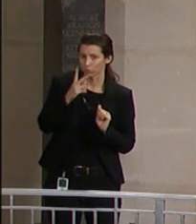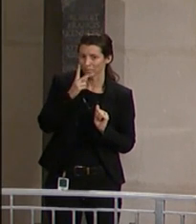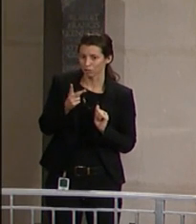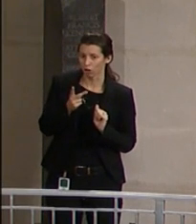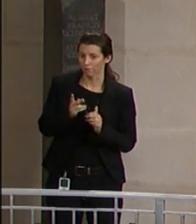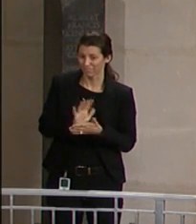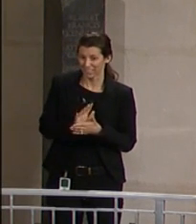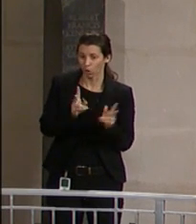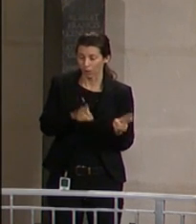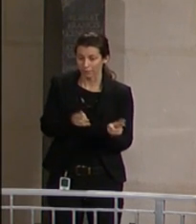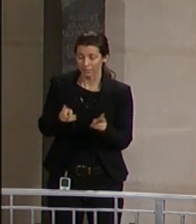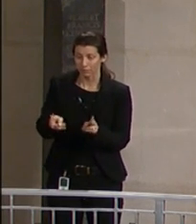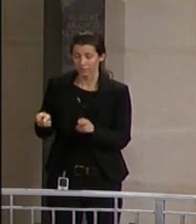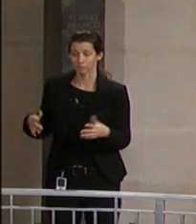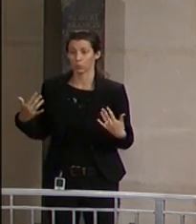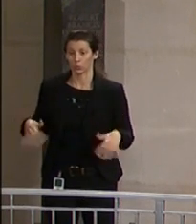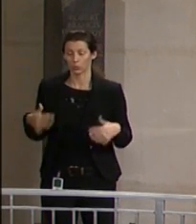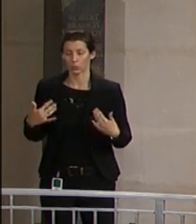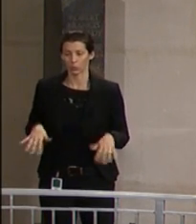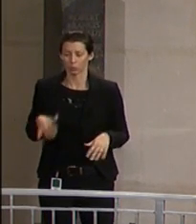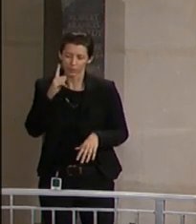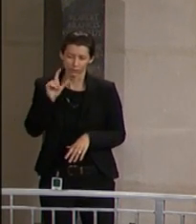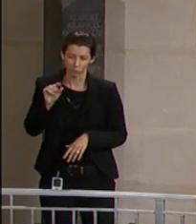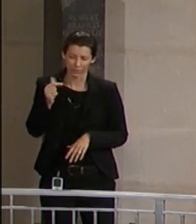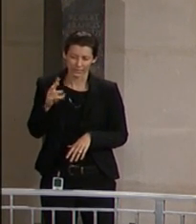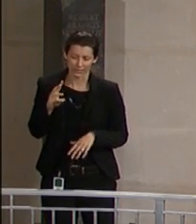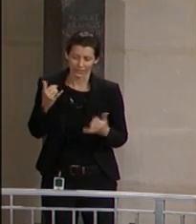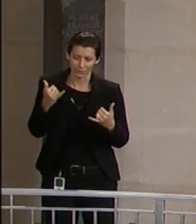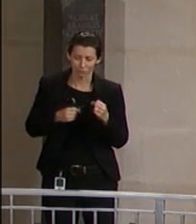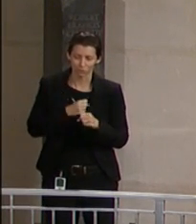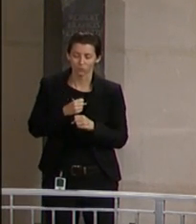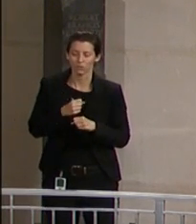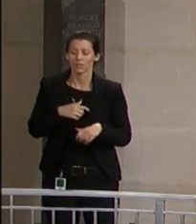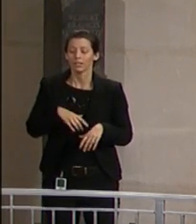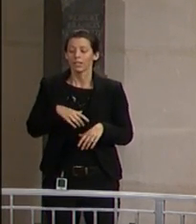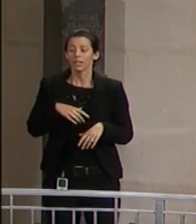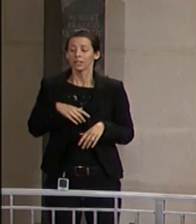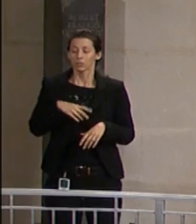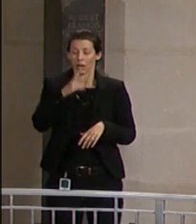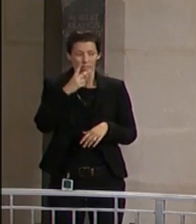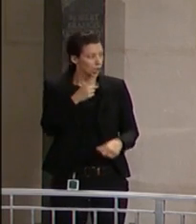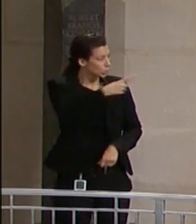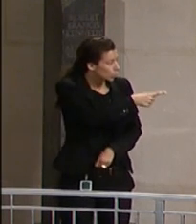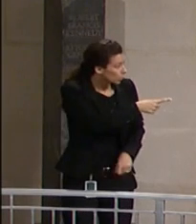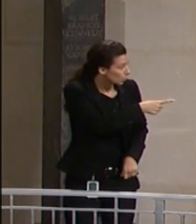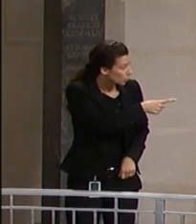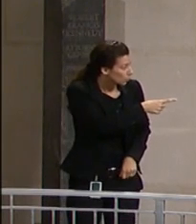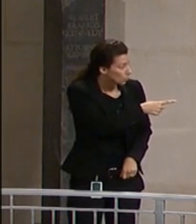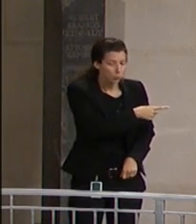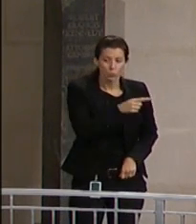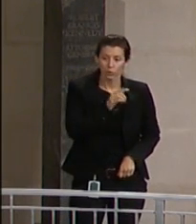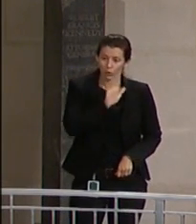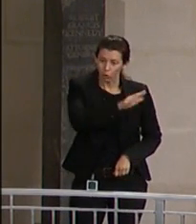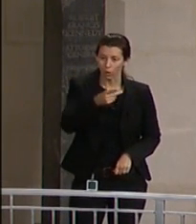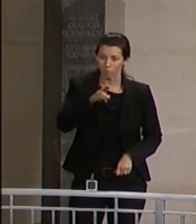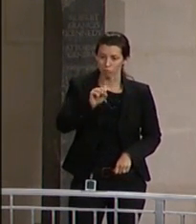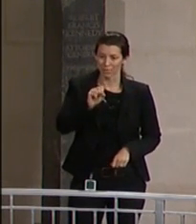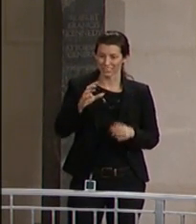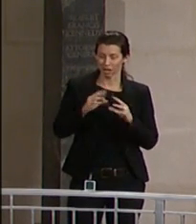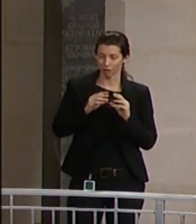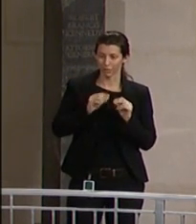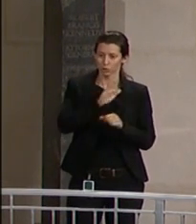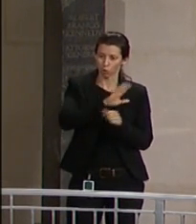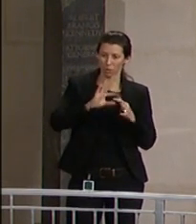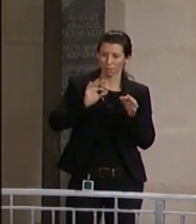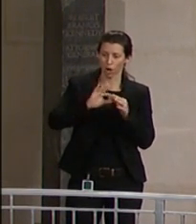clip after video clip of you and the press conference that you gave and your remarks, and